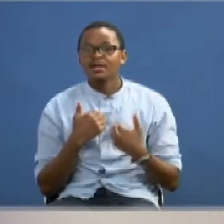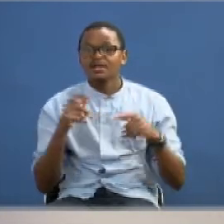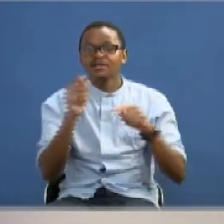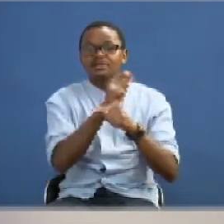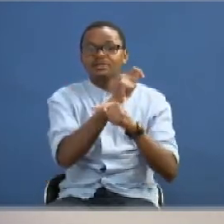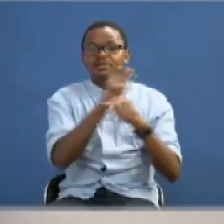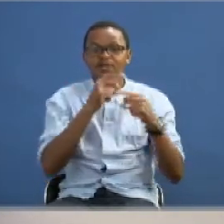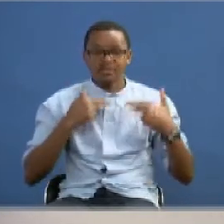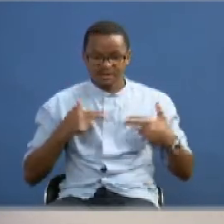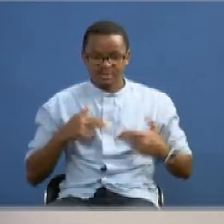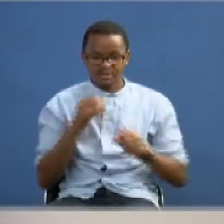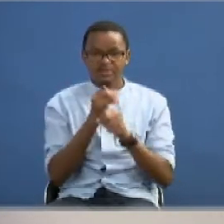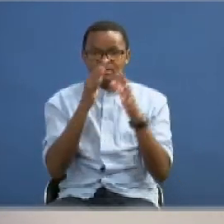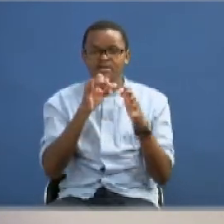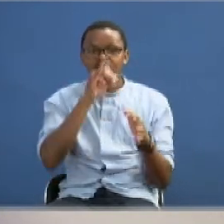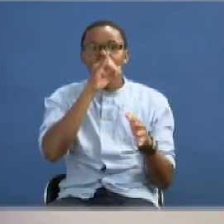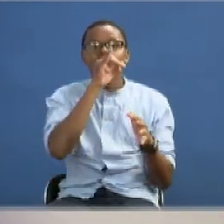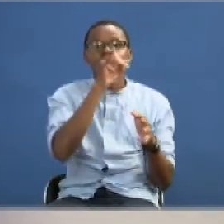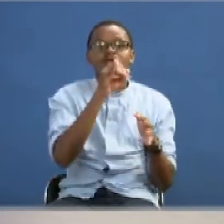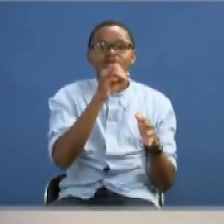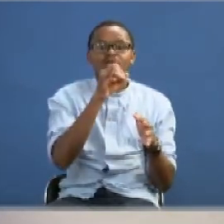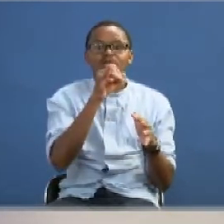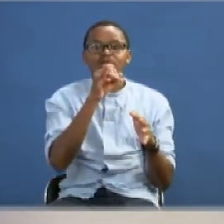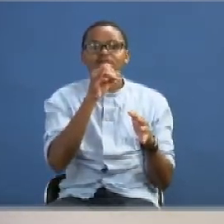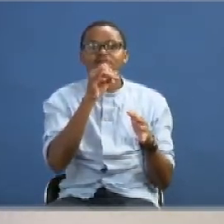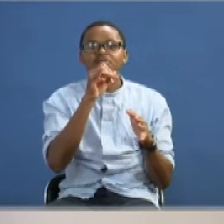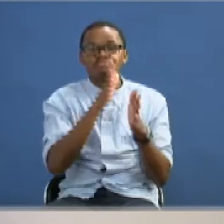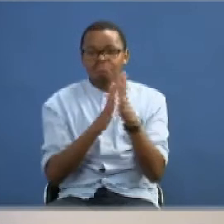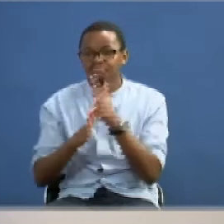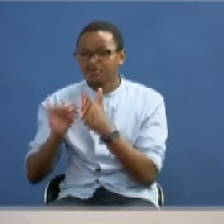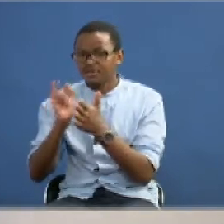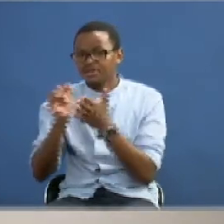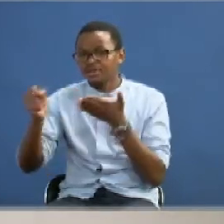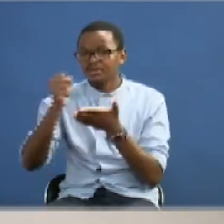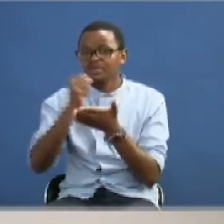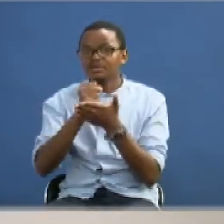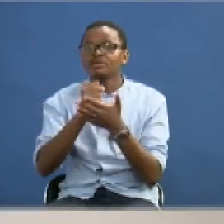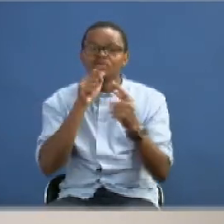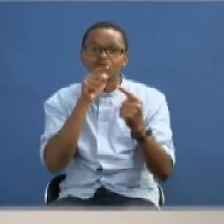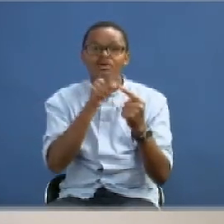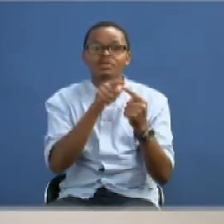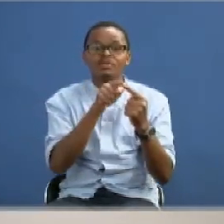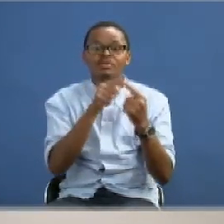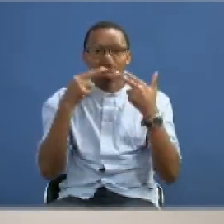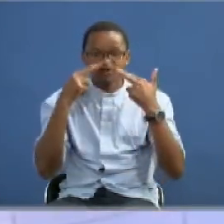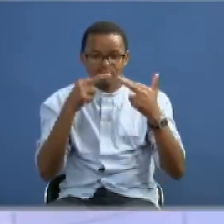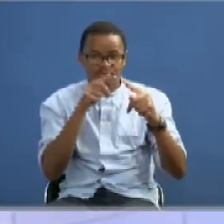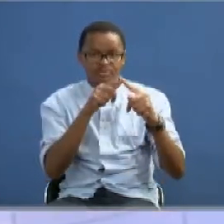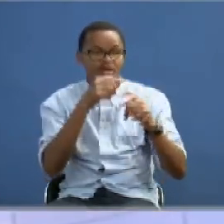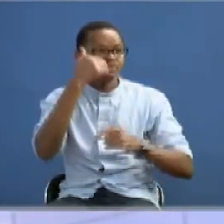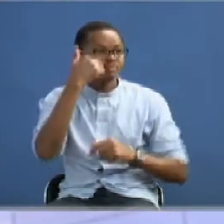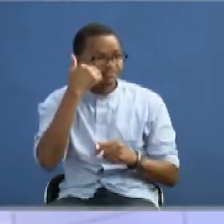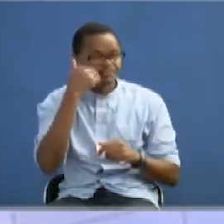trained healthcare workers, is our interventions that counties have employed towards response to this